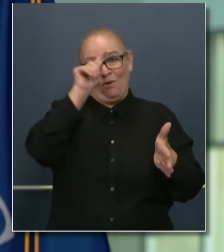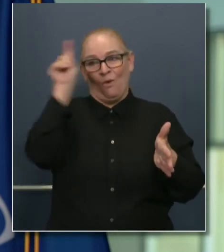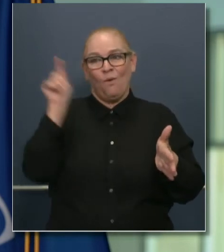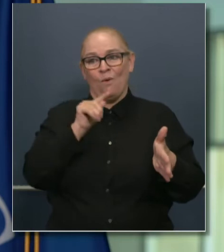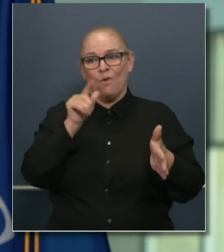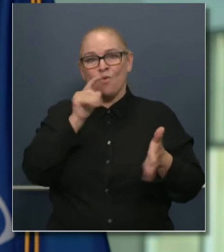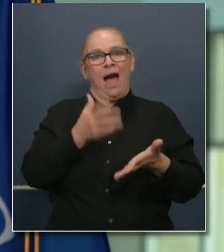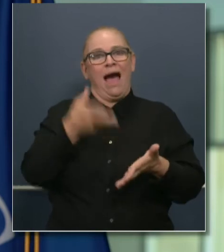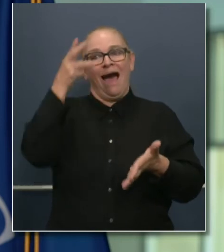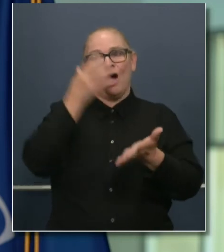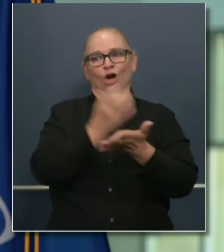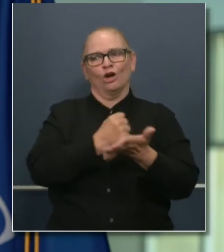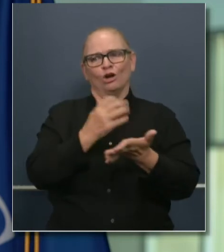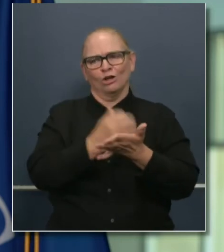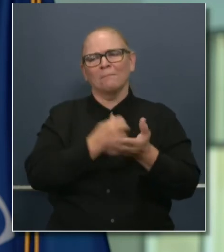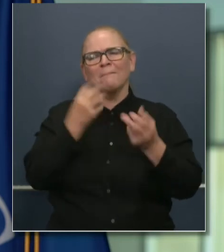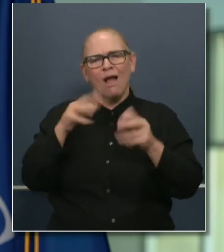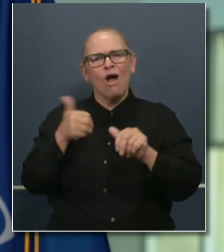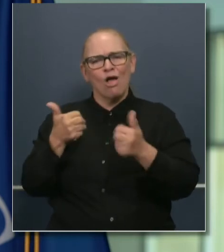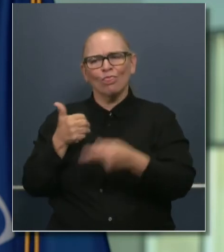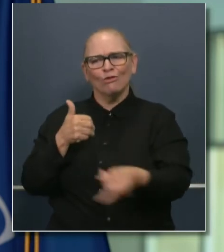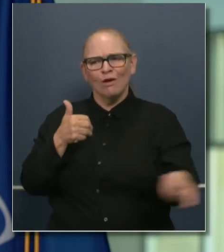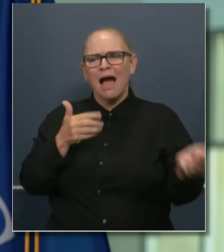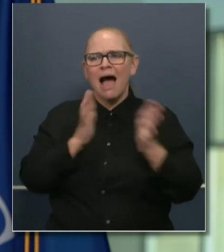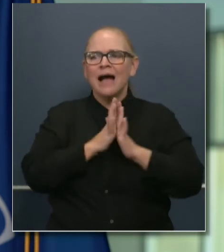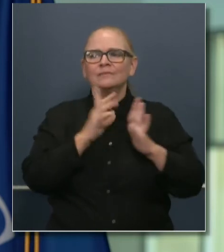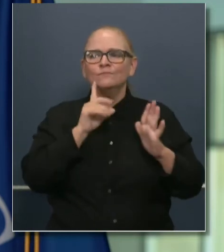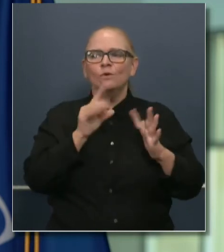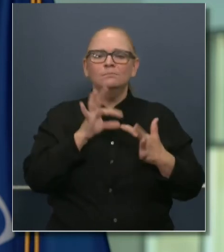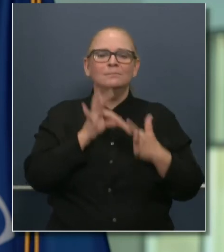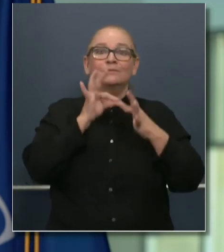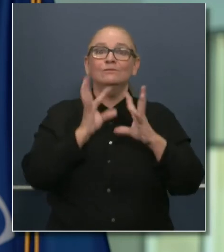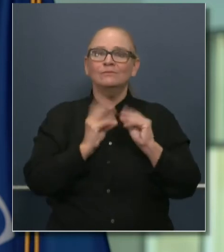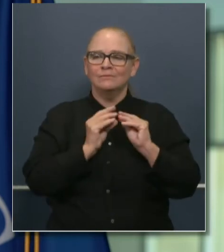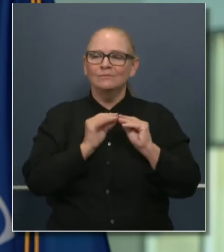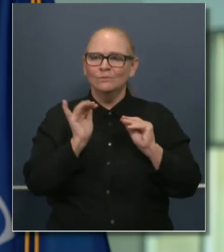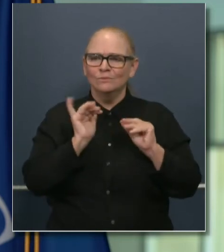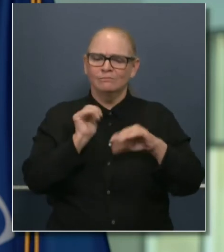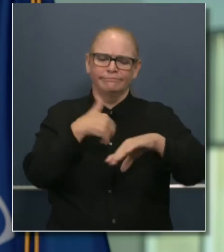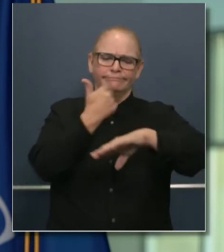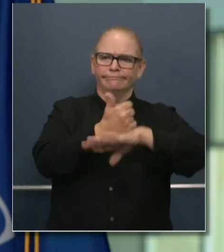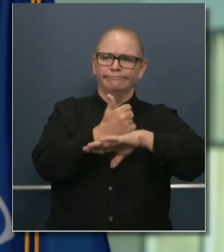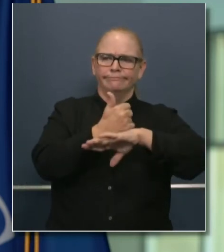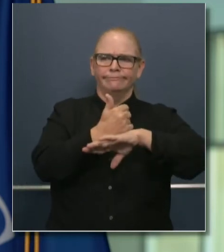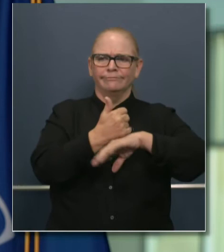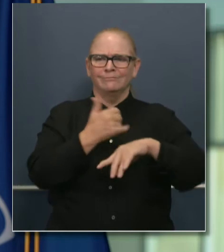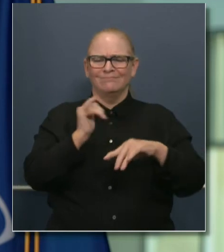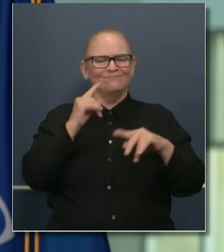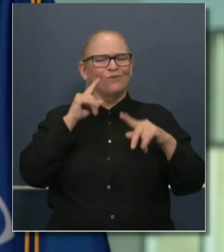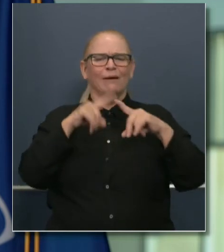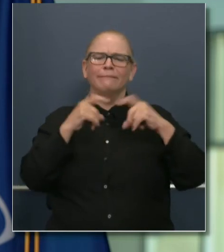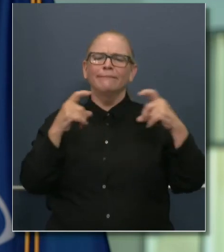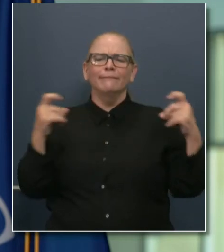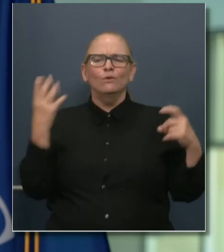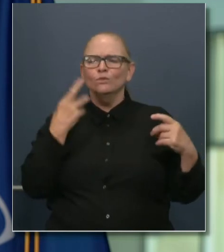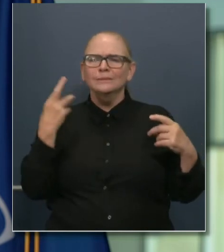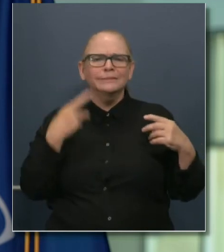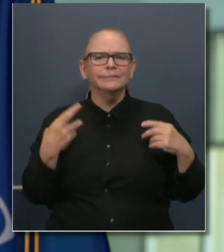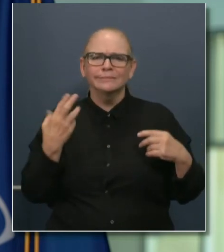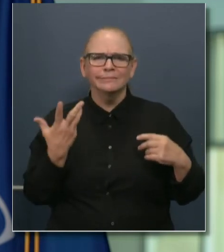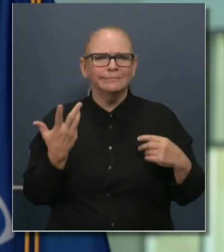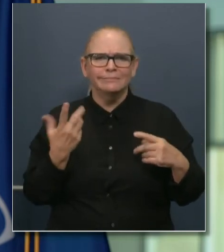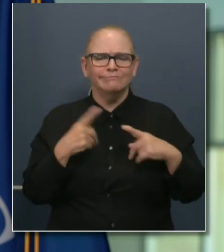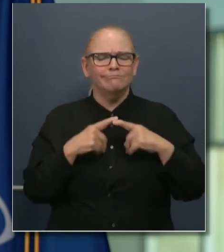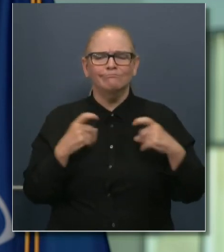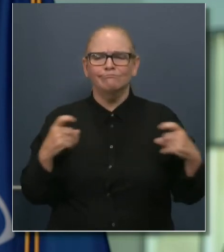for special session related to health and other needs. We'll consider a special session for a suite of considerations